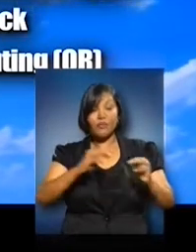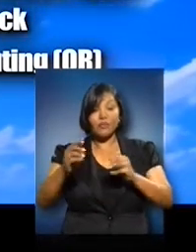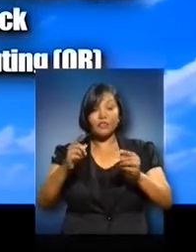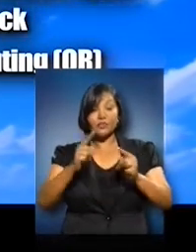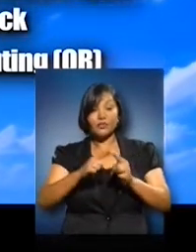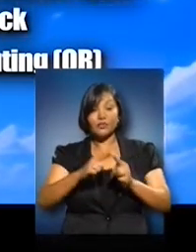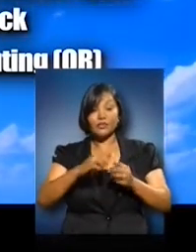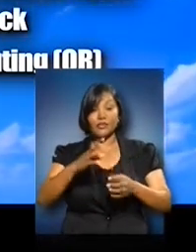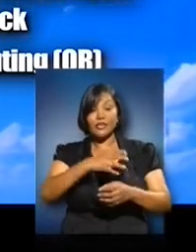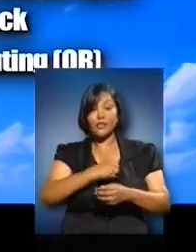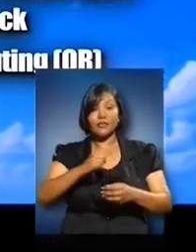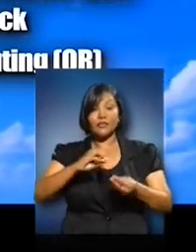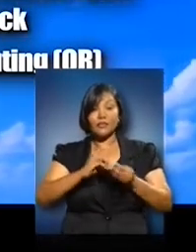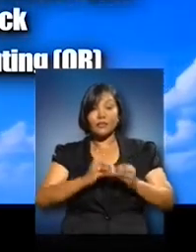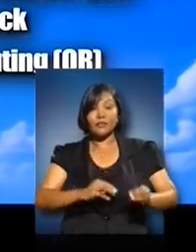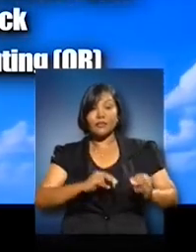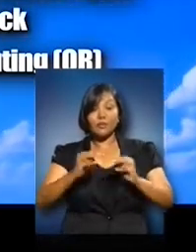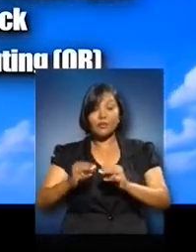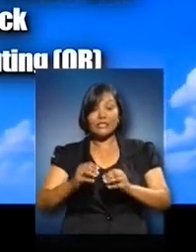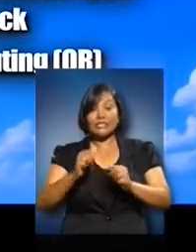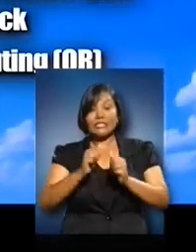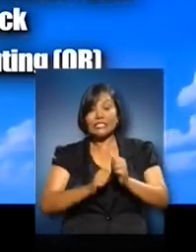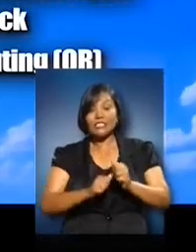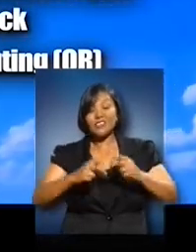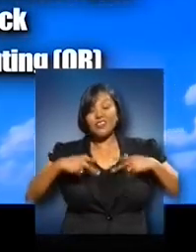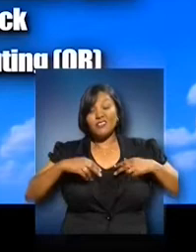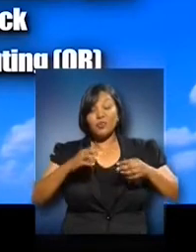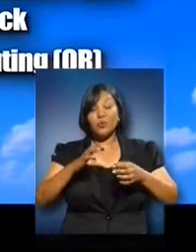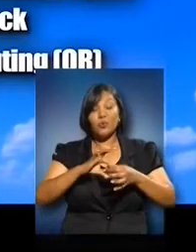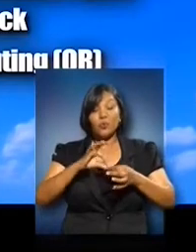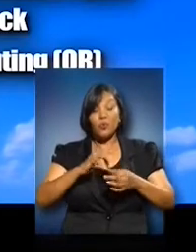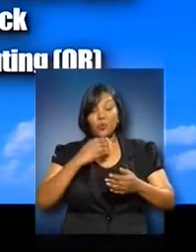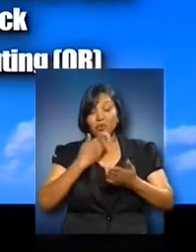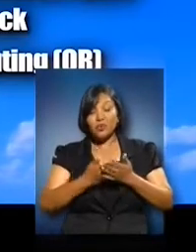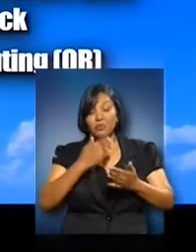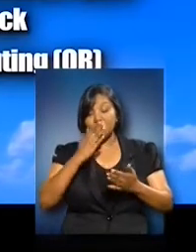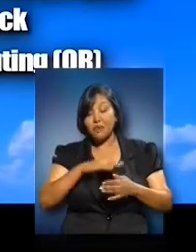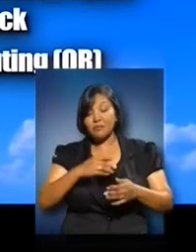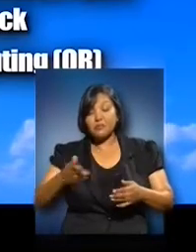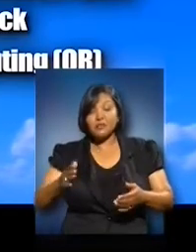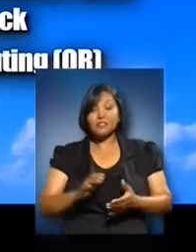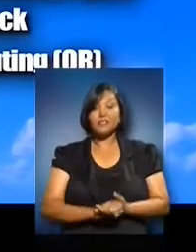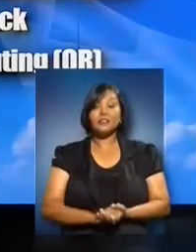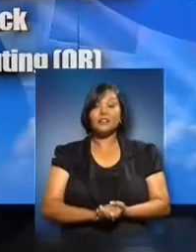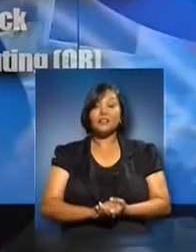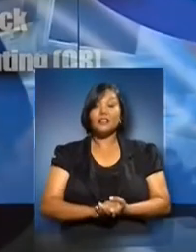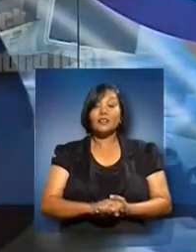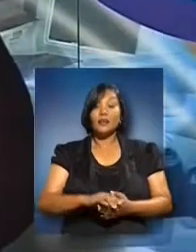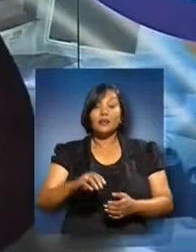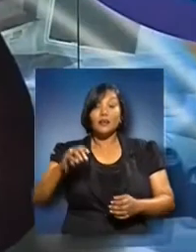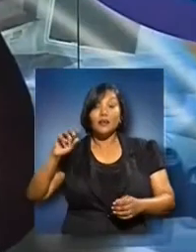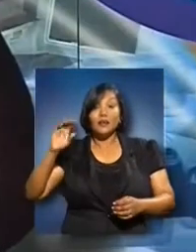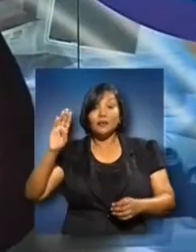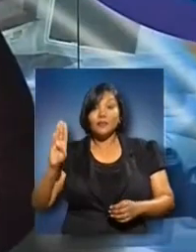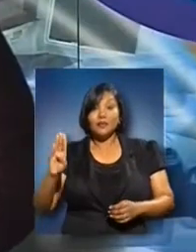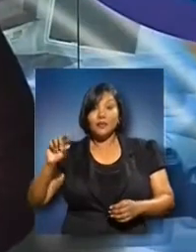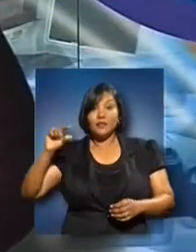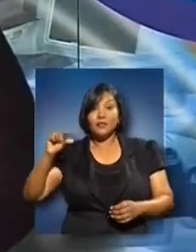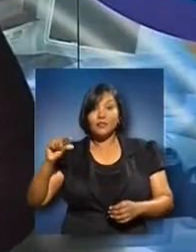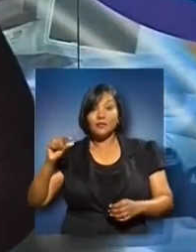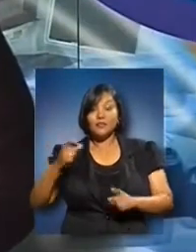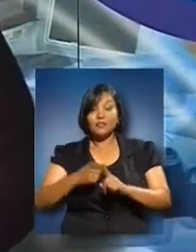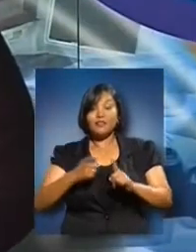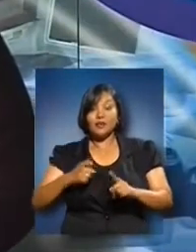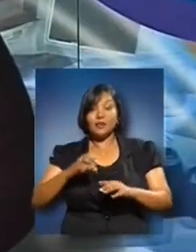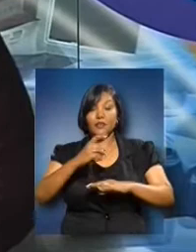portability, each with its own complexities and unique pros and cons. Guest presenter Mr. Brian Guzman